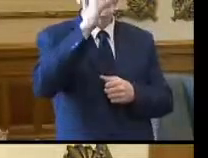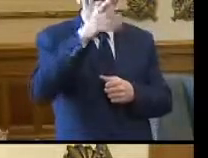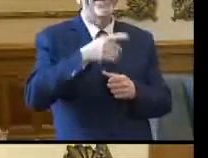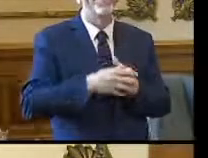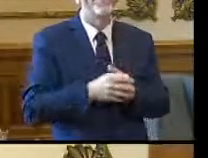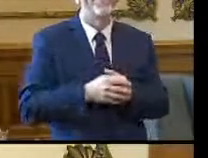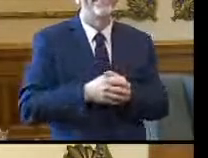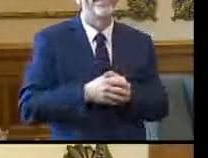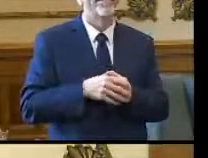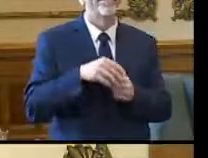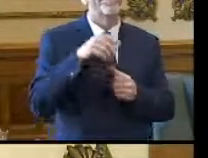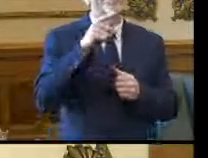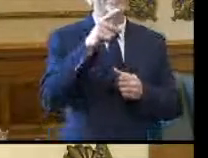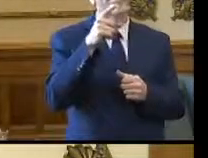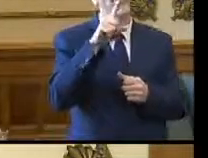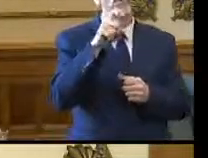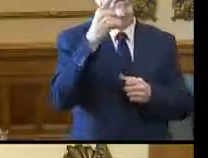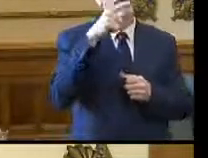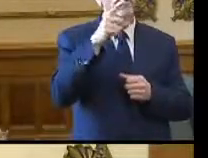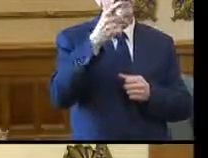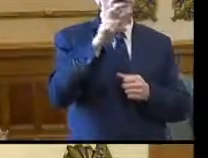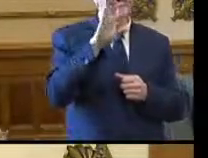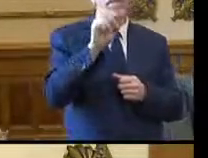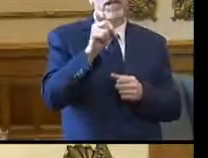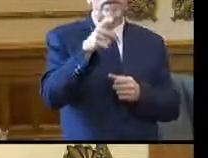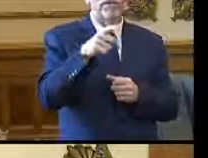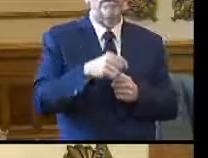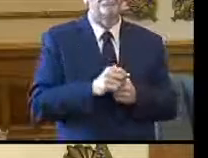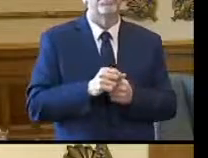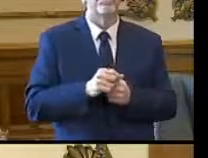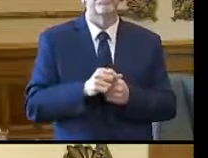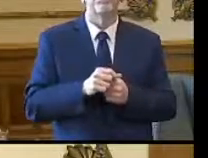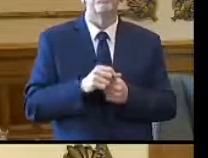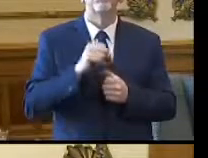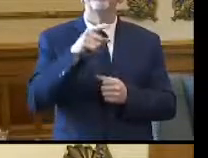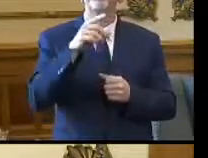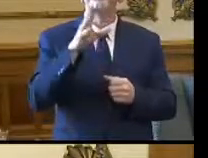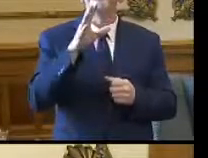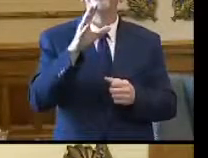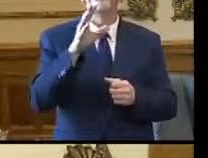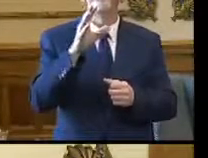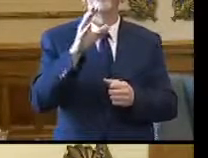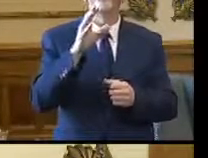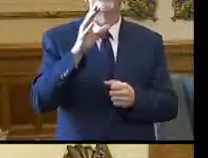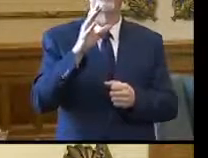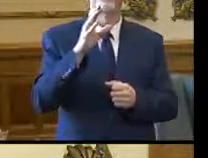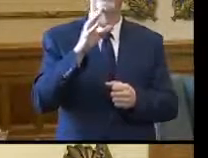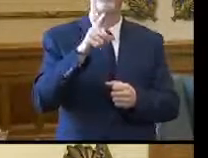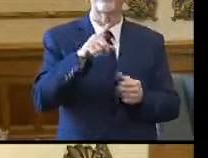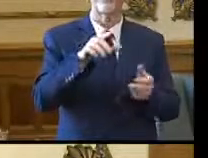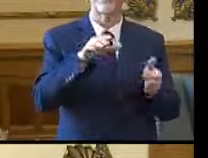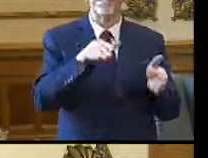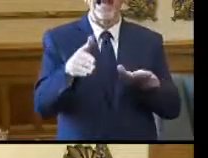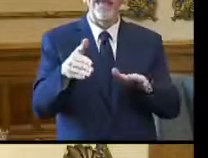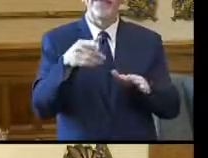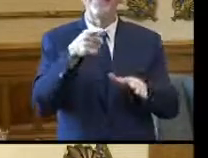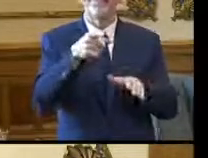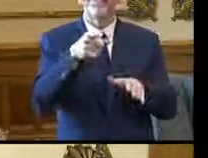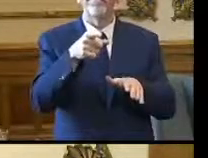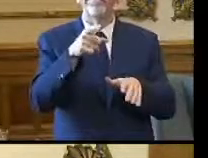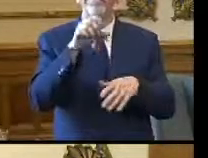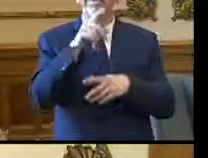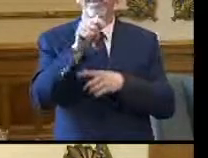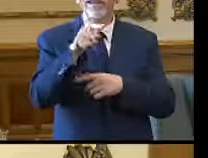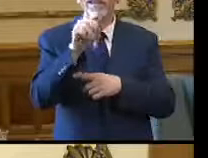Hello. This is for Dr. Box. In addition to the deaths at the